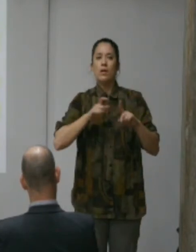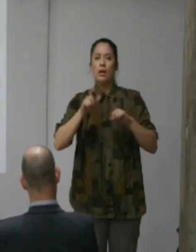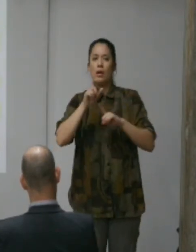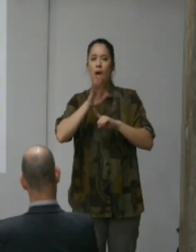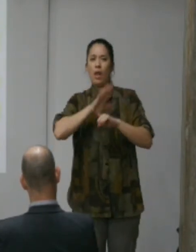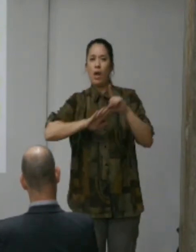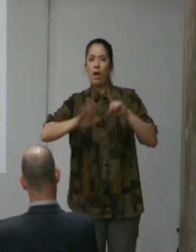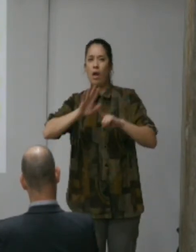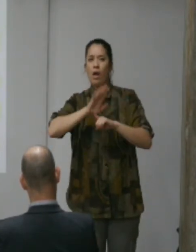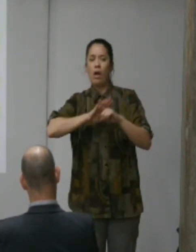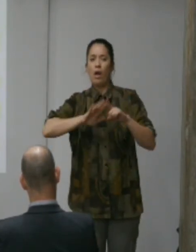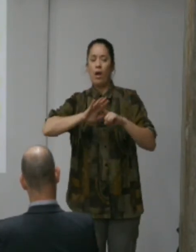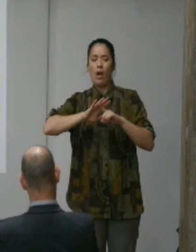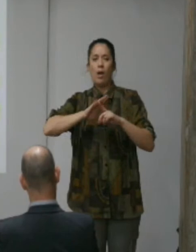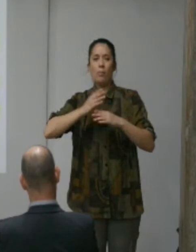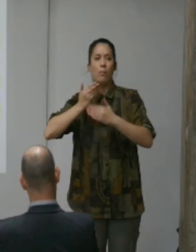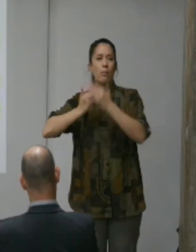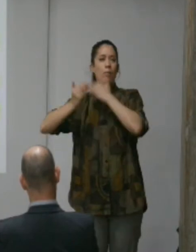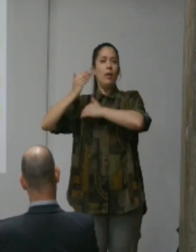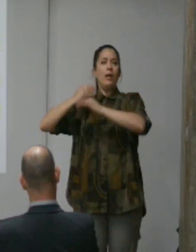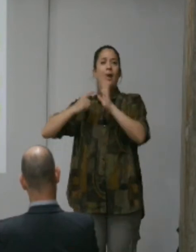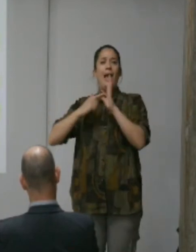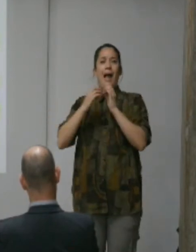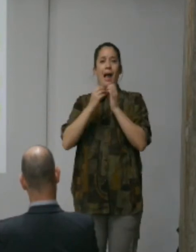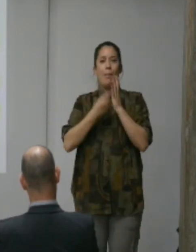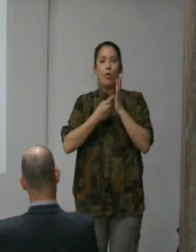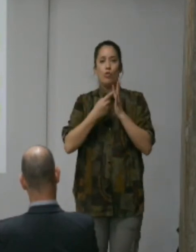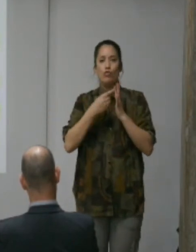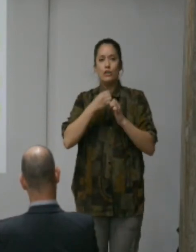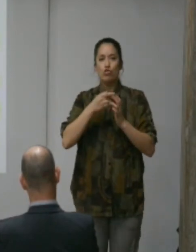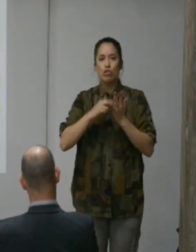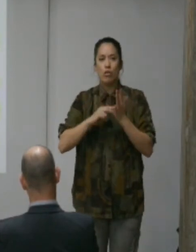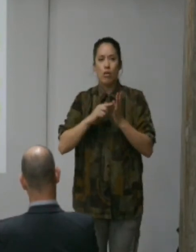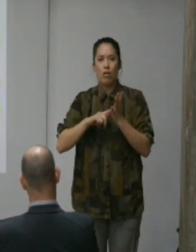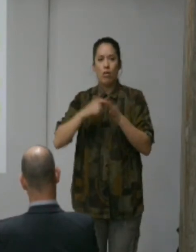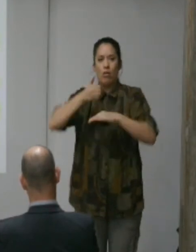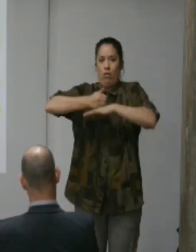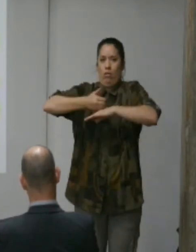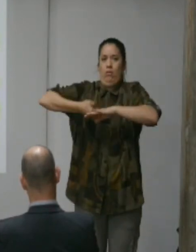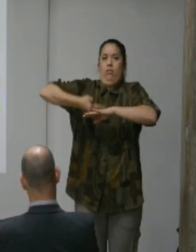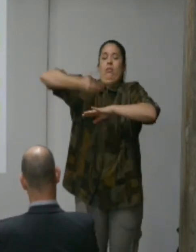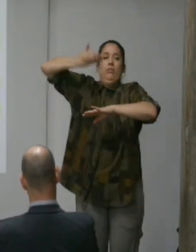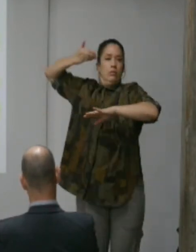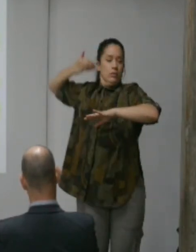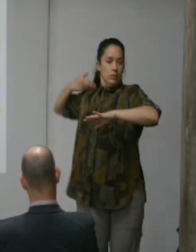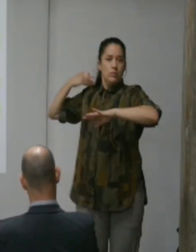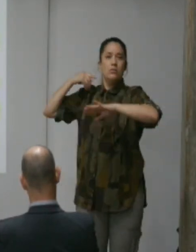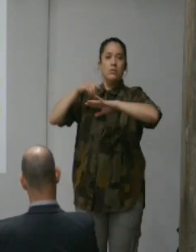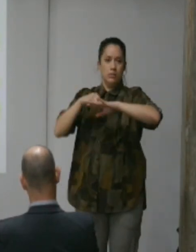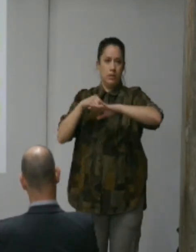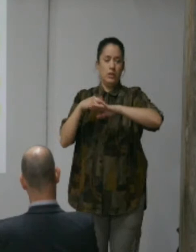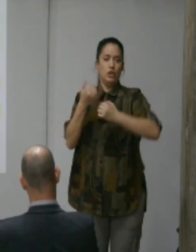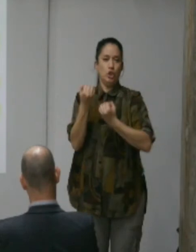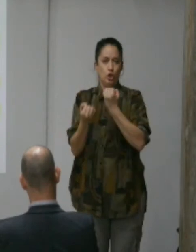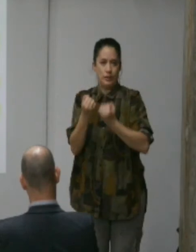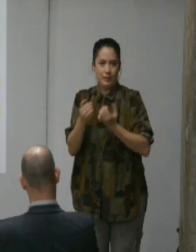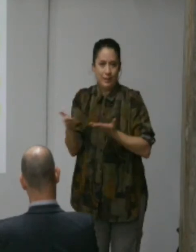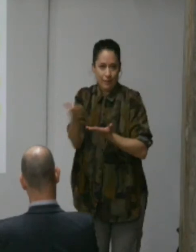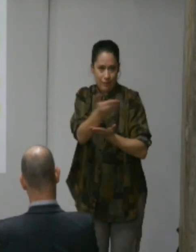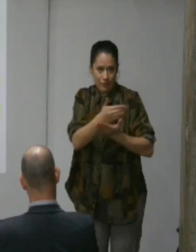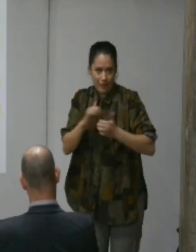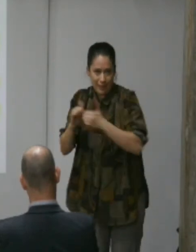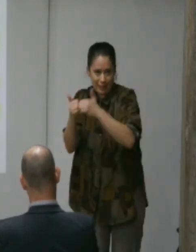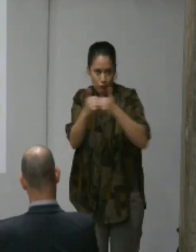and Disability Justice Collective, that disability justice can't exist under settler colonialism,